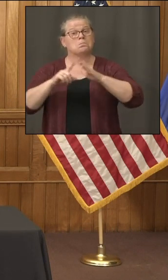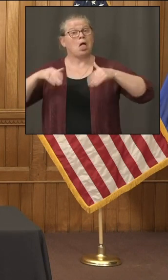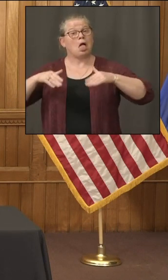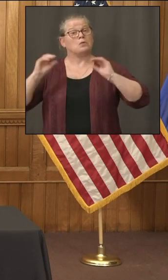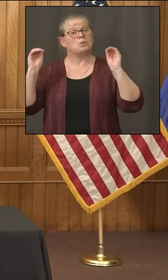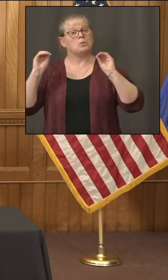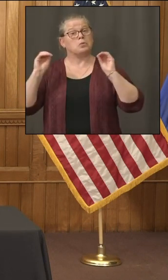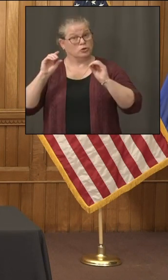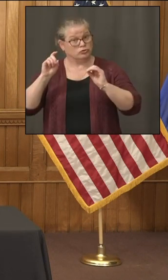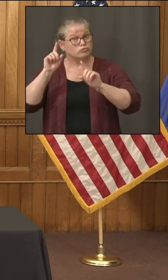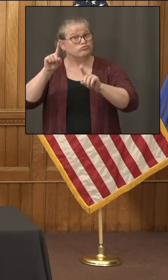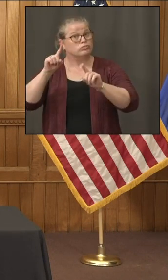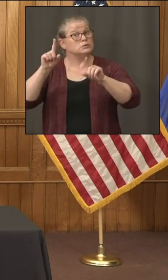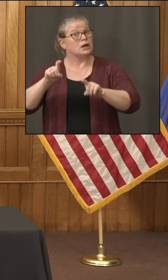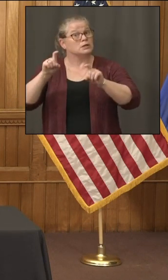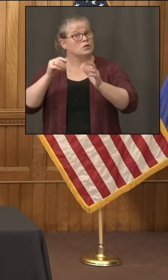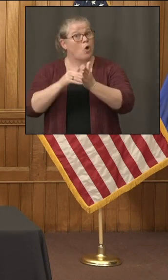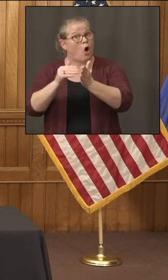You want that one?